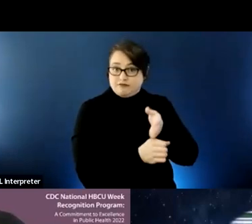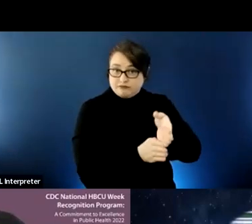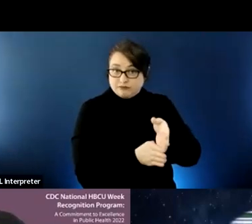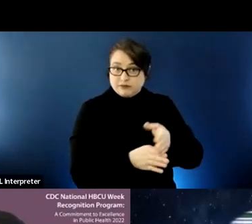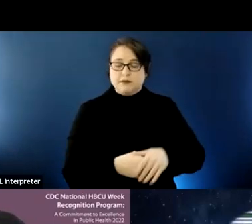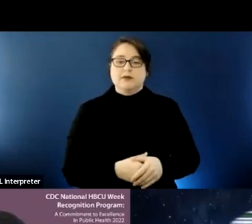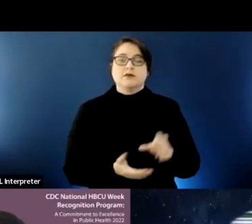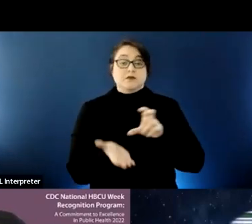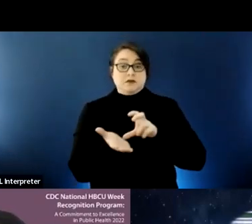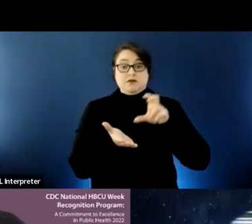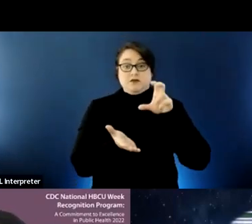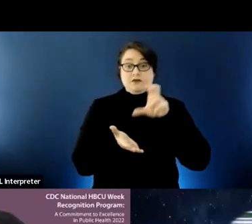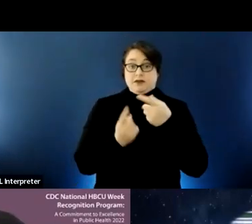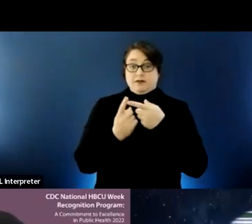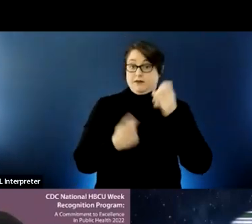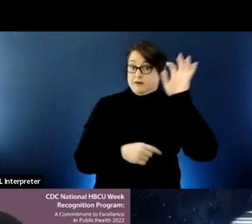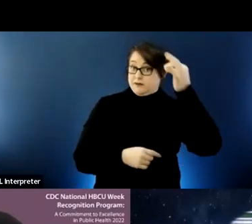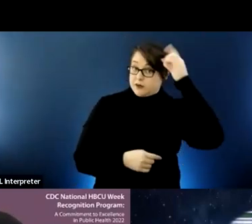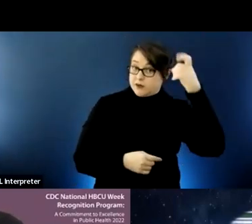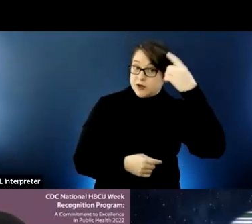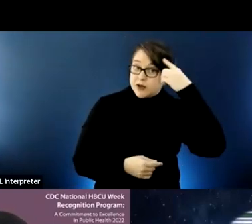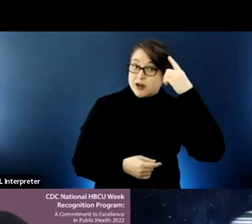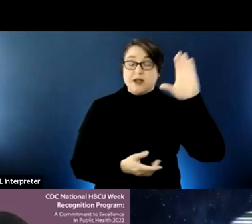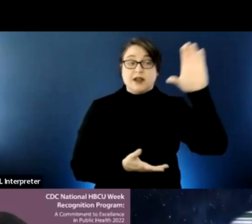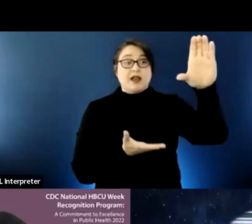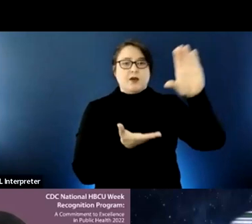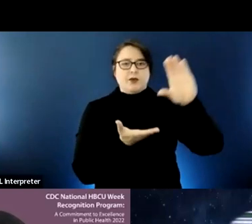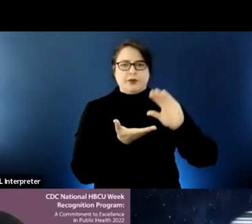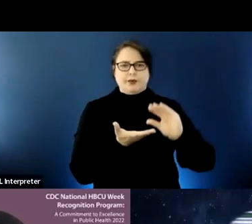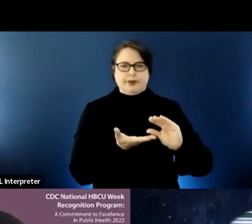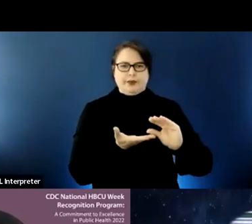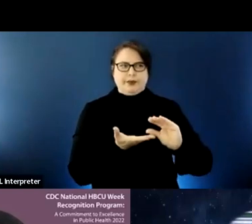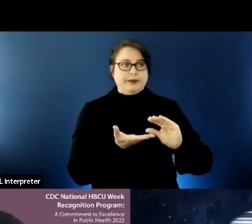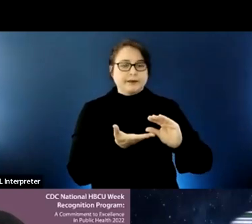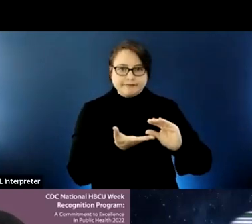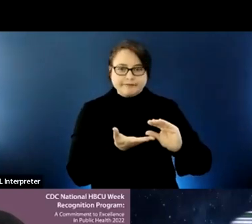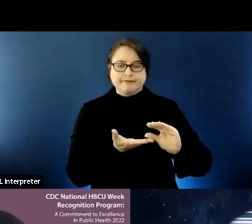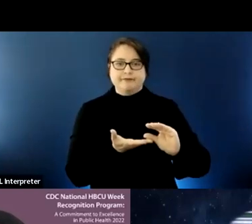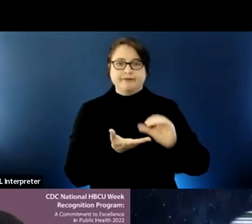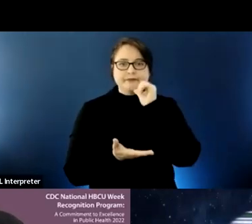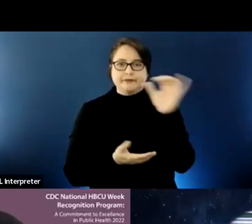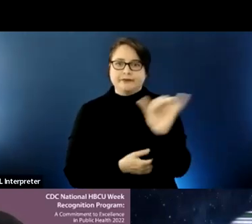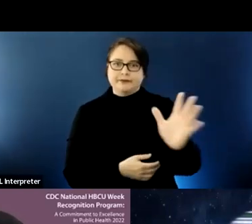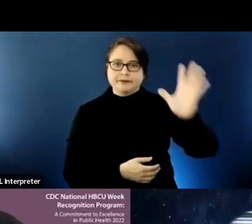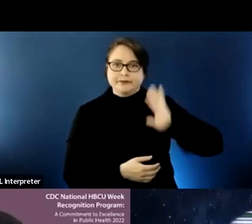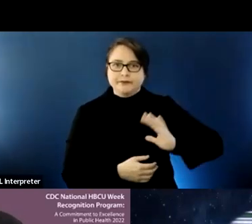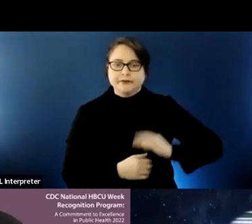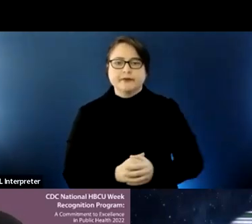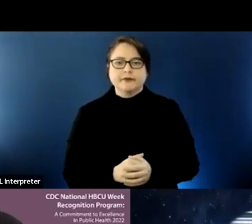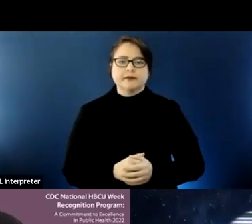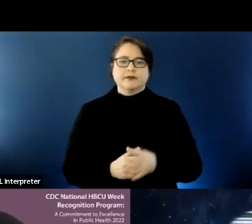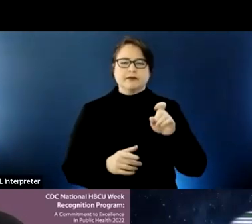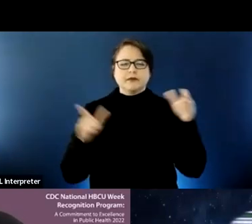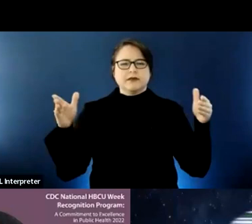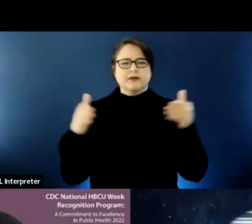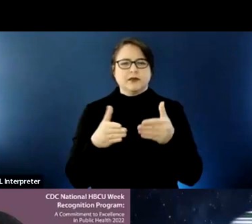federal level is not what it used to be. And if we want to focus on the preparation of individuals to go into